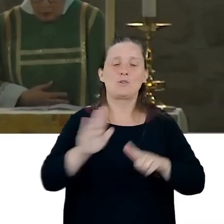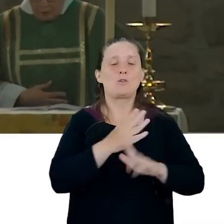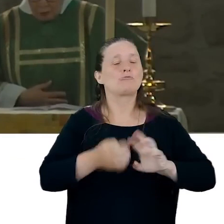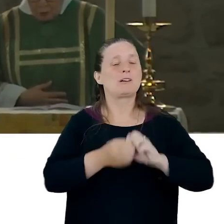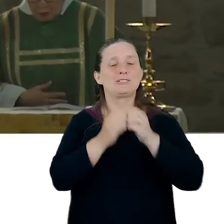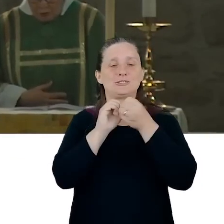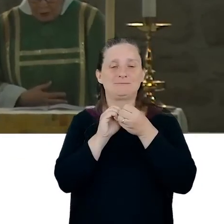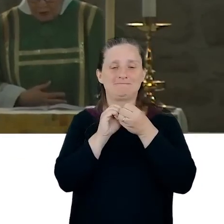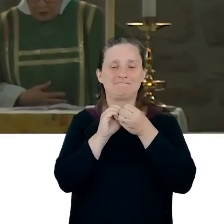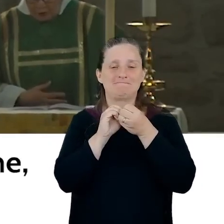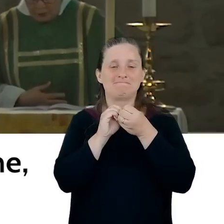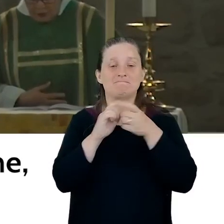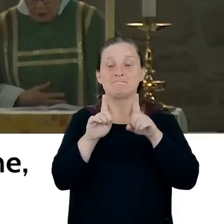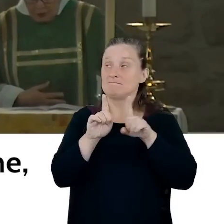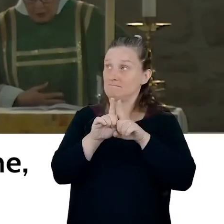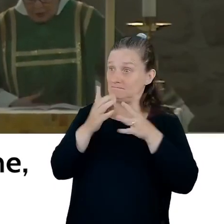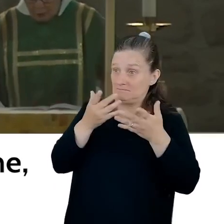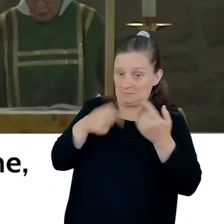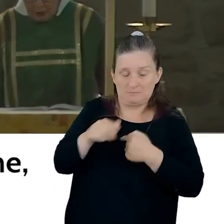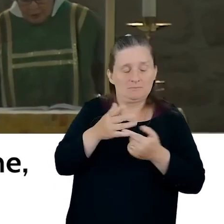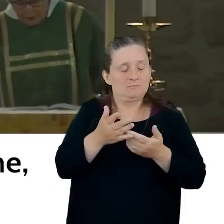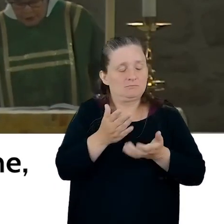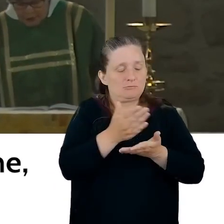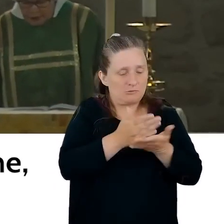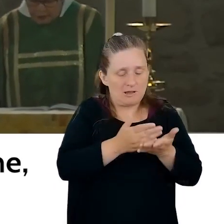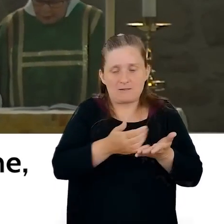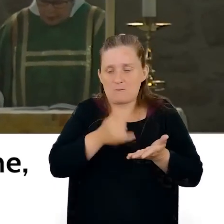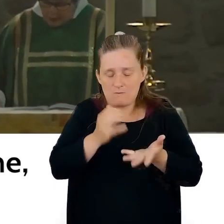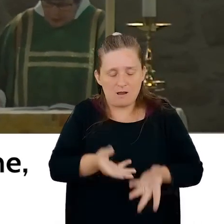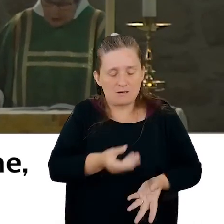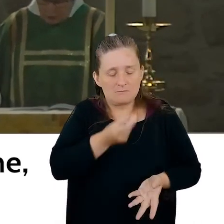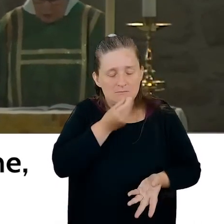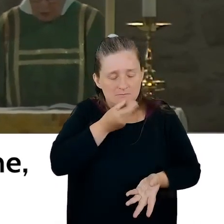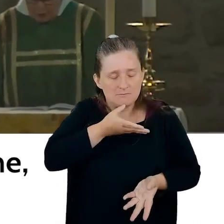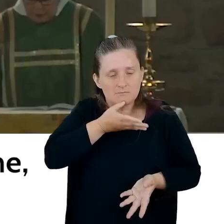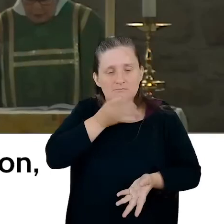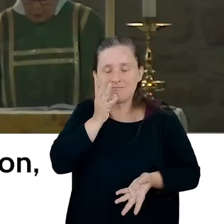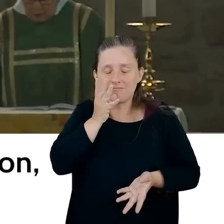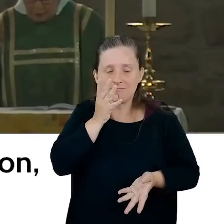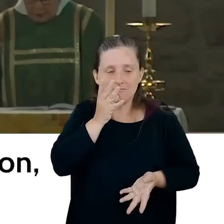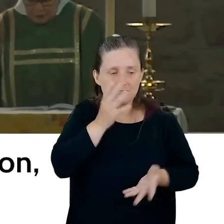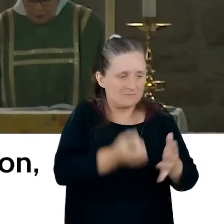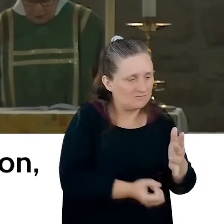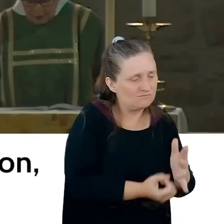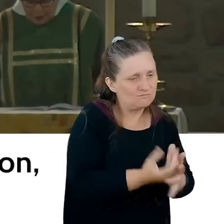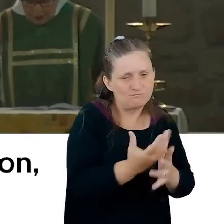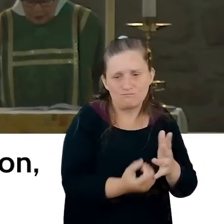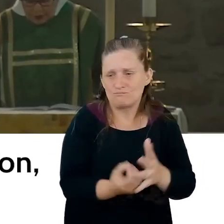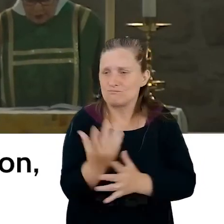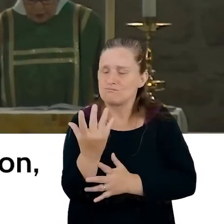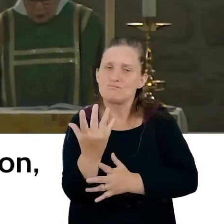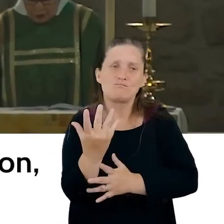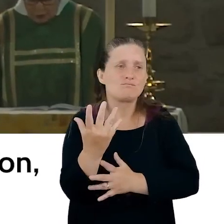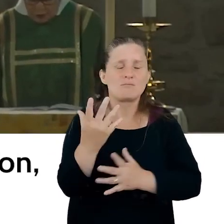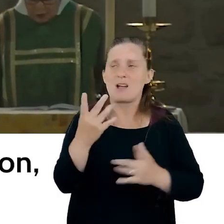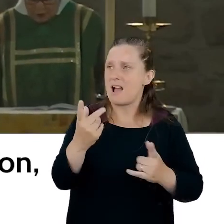Lord of all creation, as we have received the bread and wine, fruits of the earth